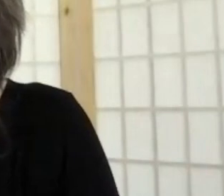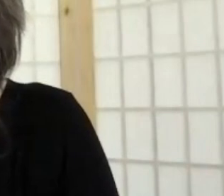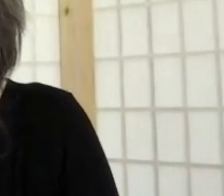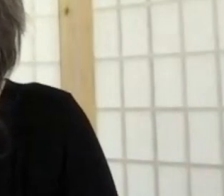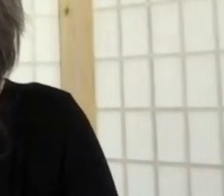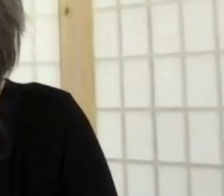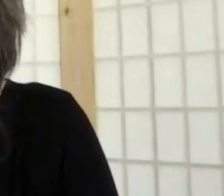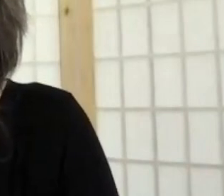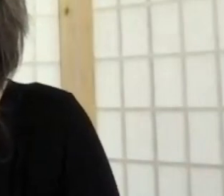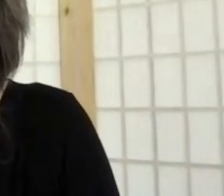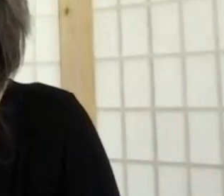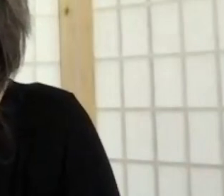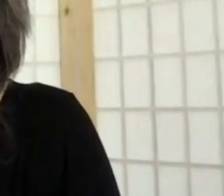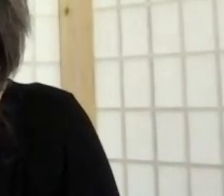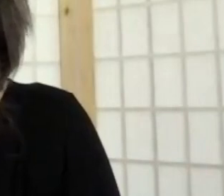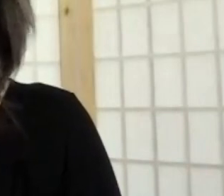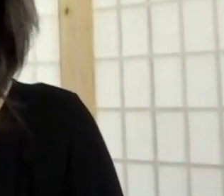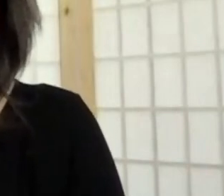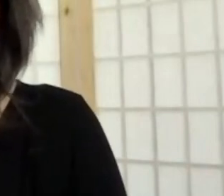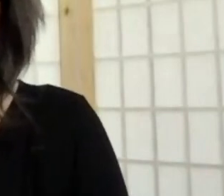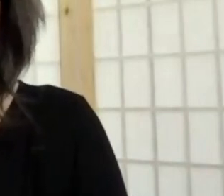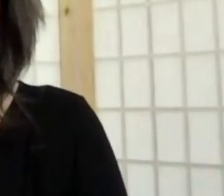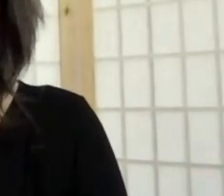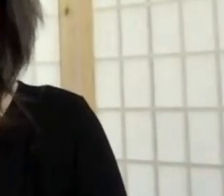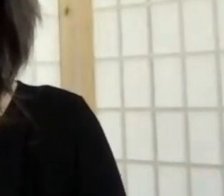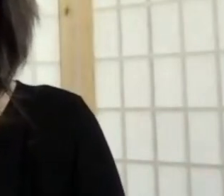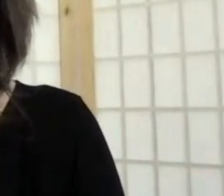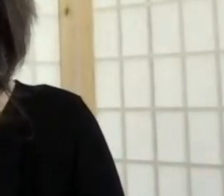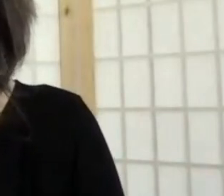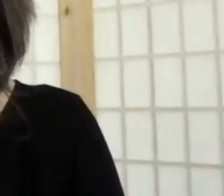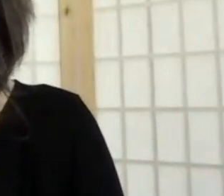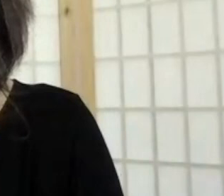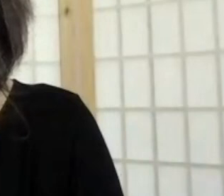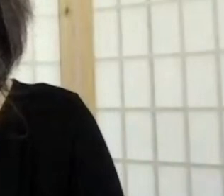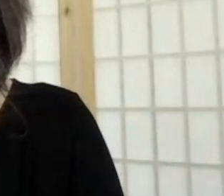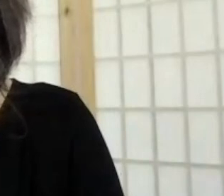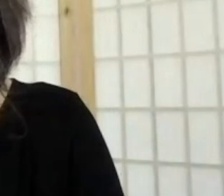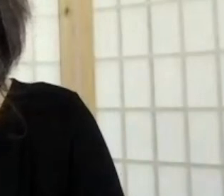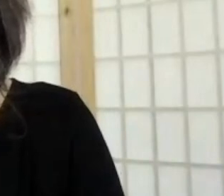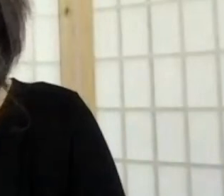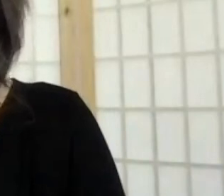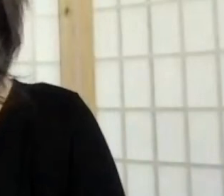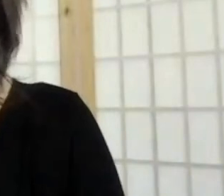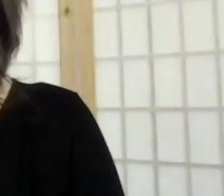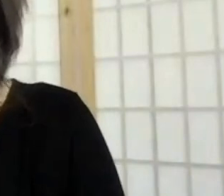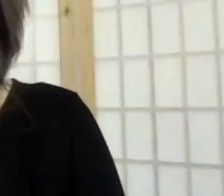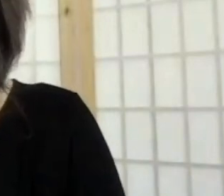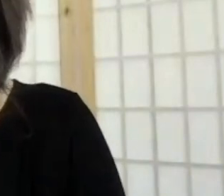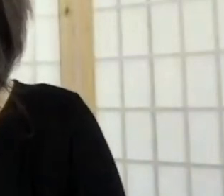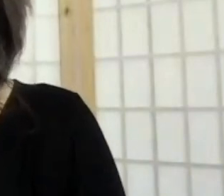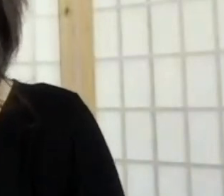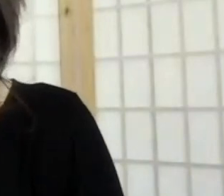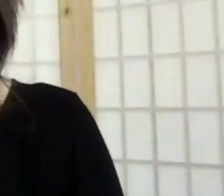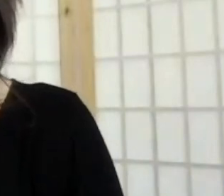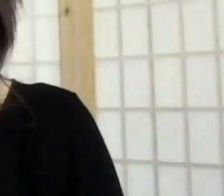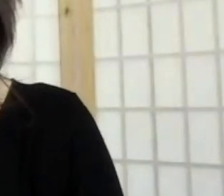I did see that Morgan Lanfear had his hand up, and I just want to make sure we're not missing a comment from you, Morgan. And Morgan, we might be.